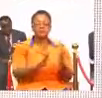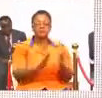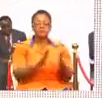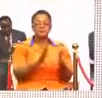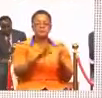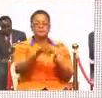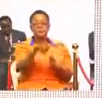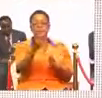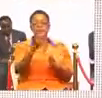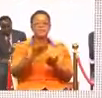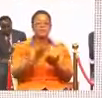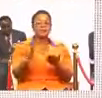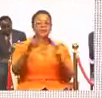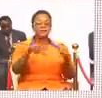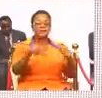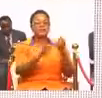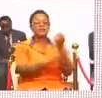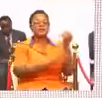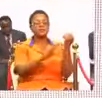other part of this country.